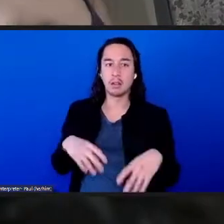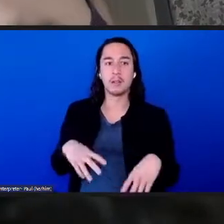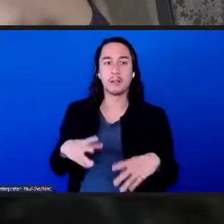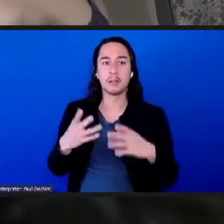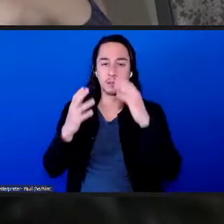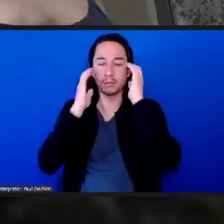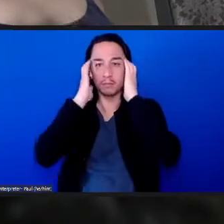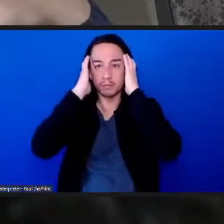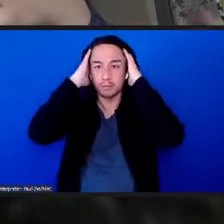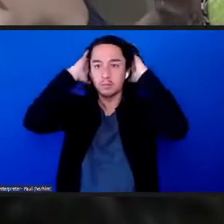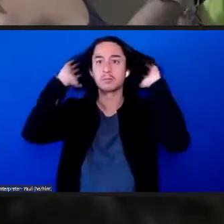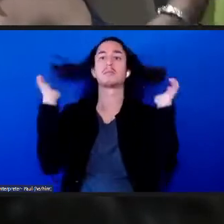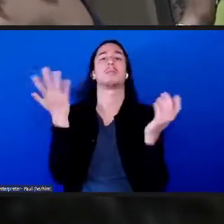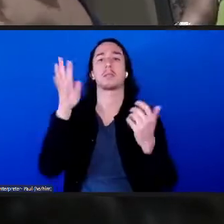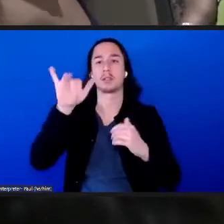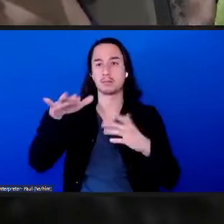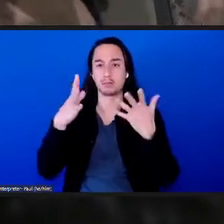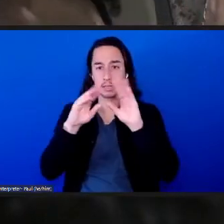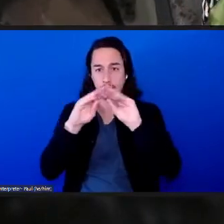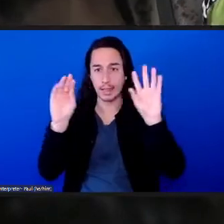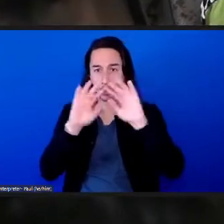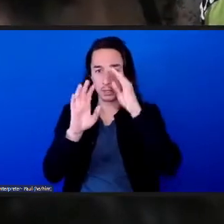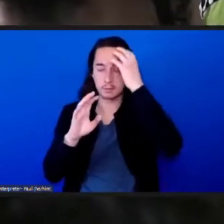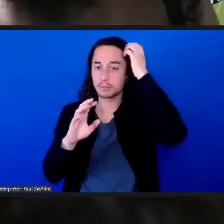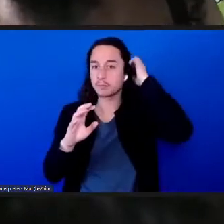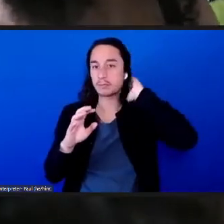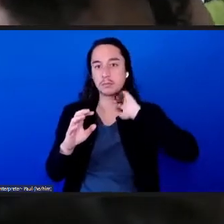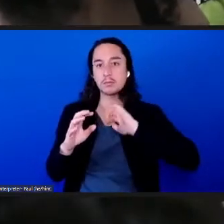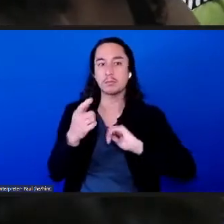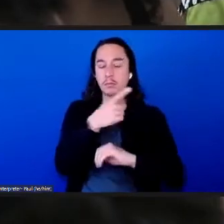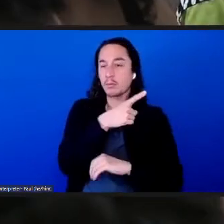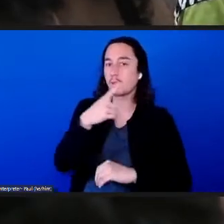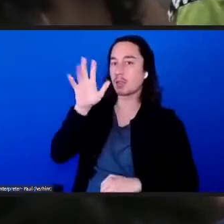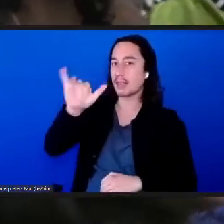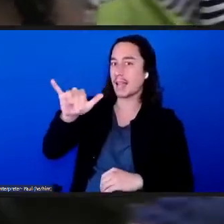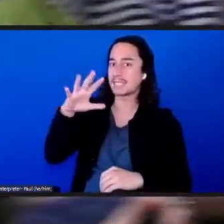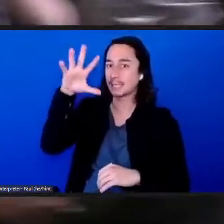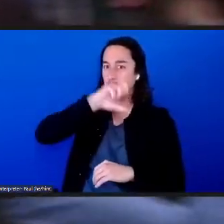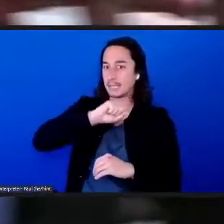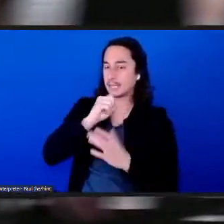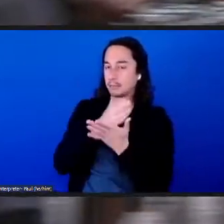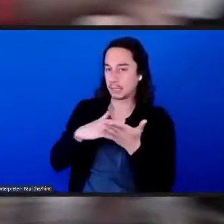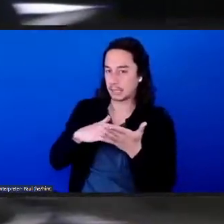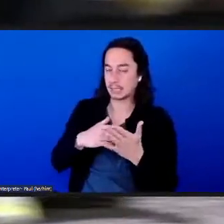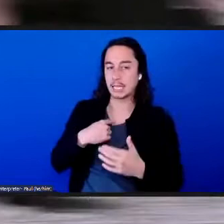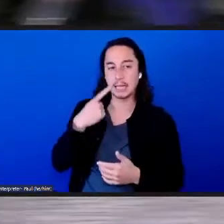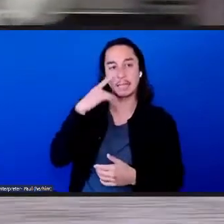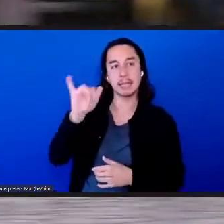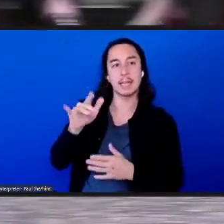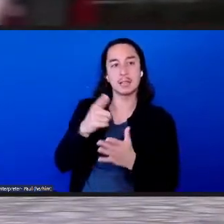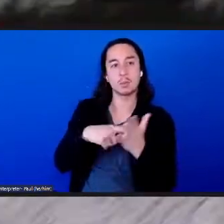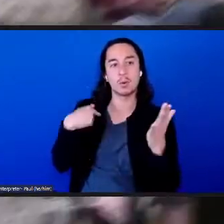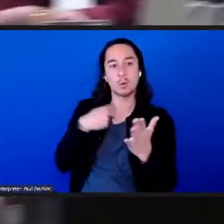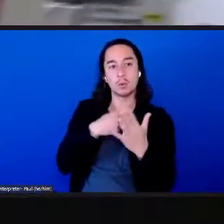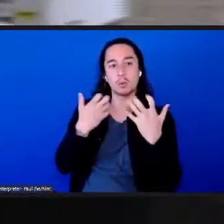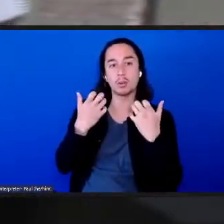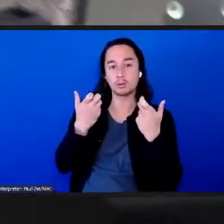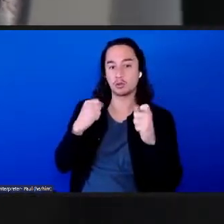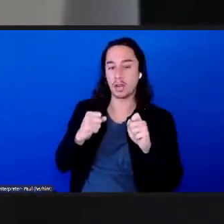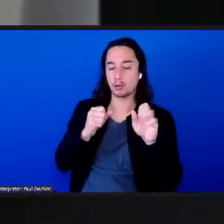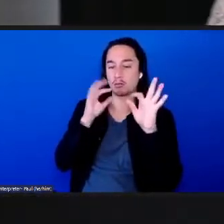I'm just asking for a little clarity. That's the missing piece, I think, and that's what I think we wanna try and articulate, you